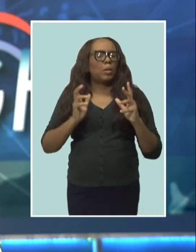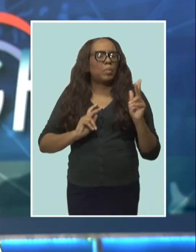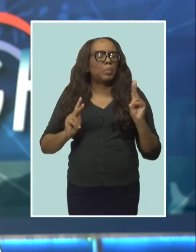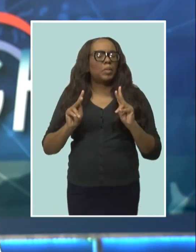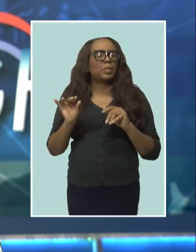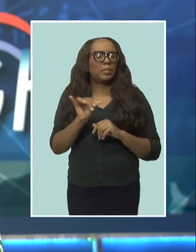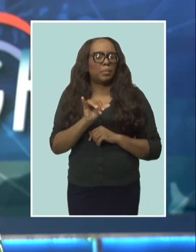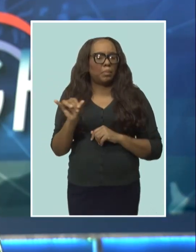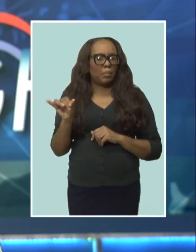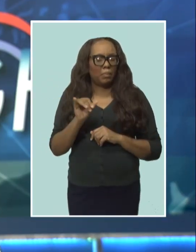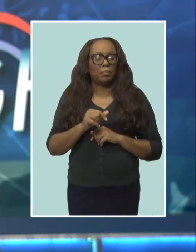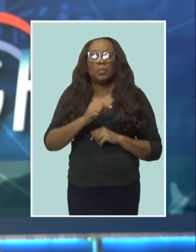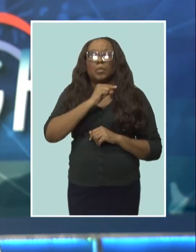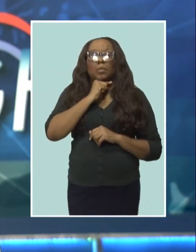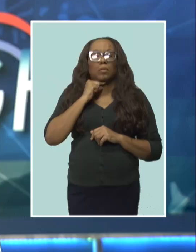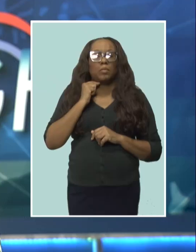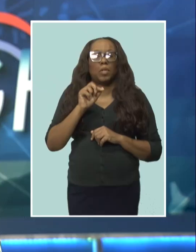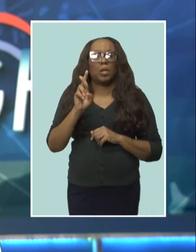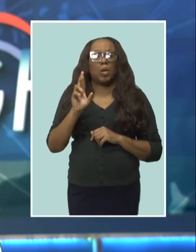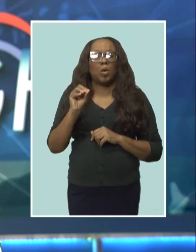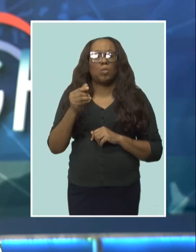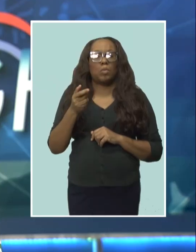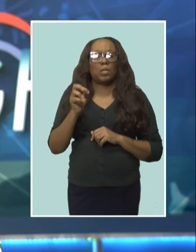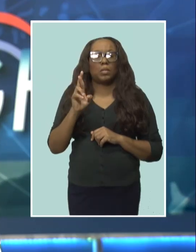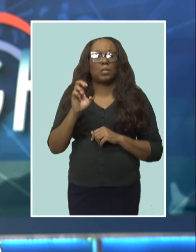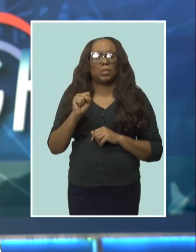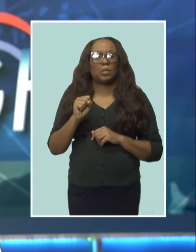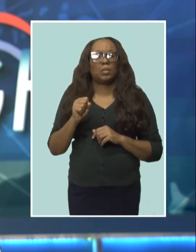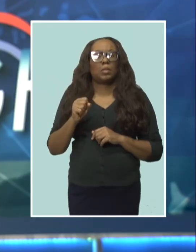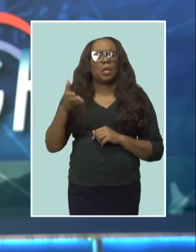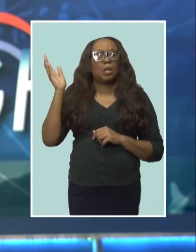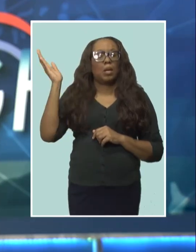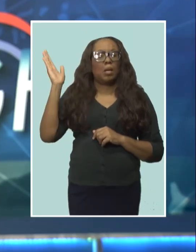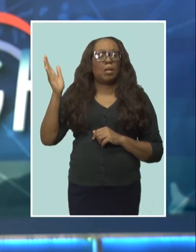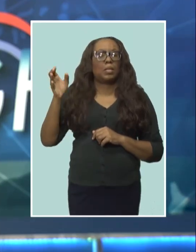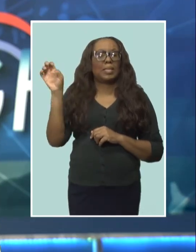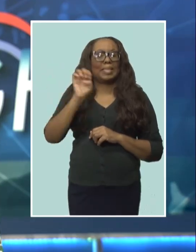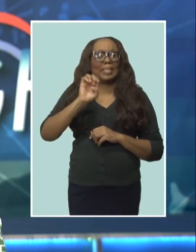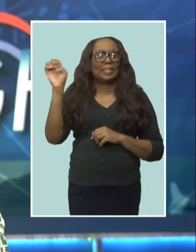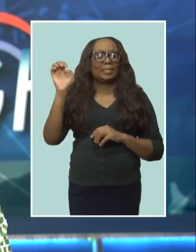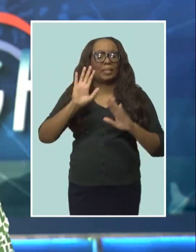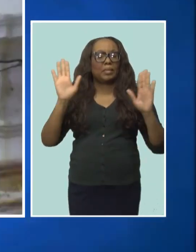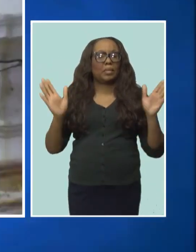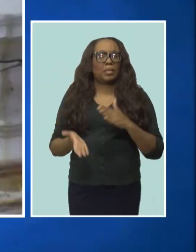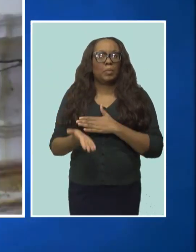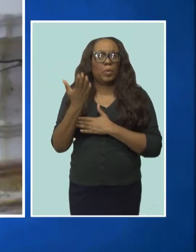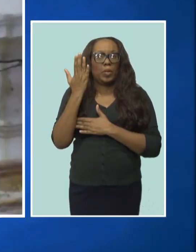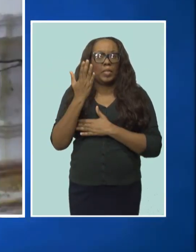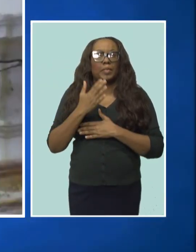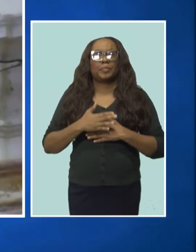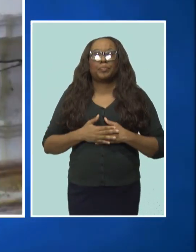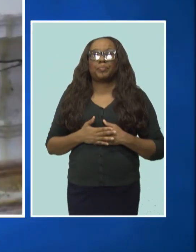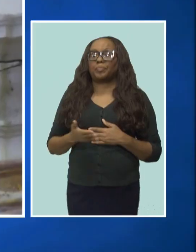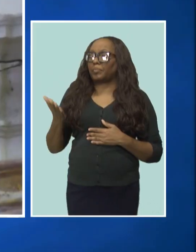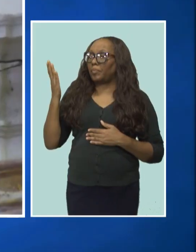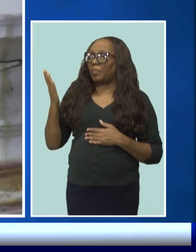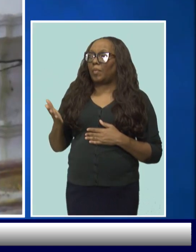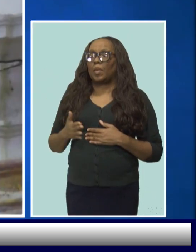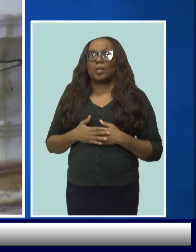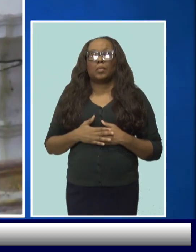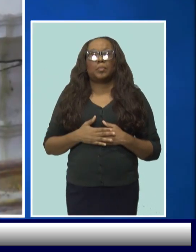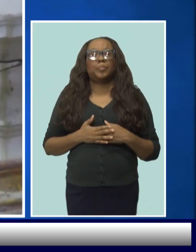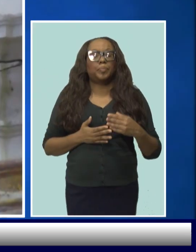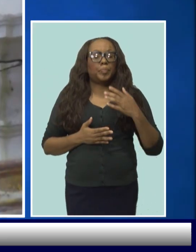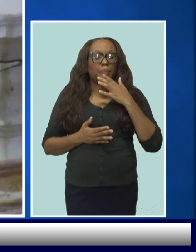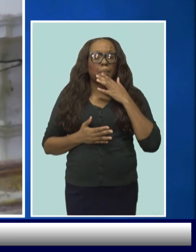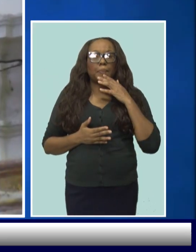John Rogers. He addressed the matter during his homily this Easter Sunday morning. We call for gun amnesties, but